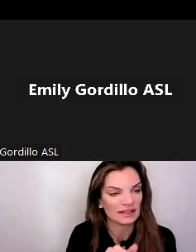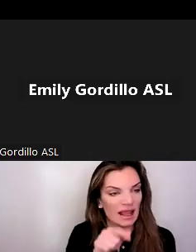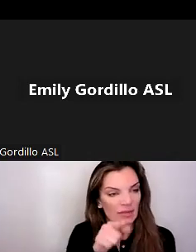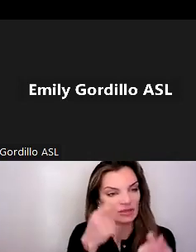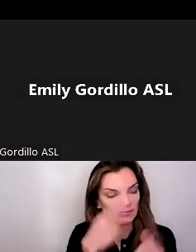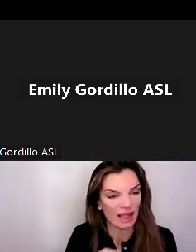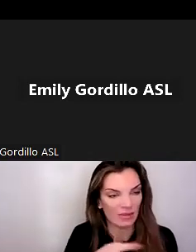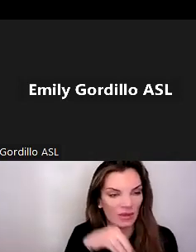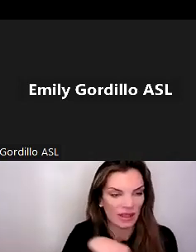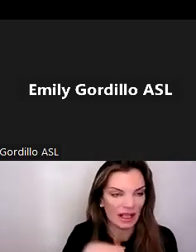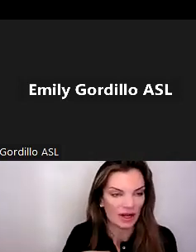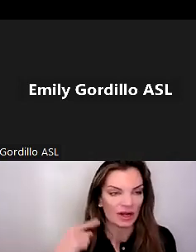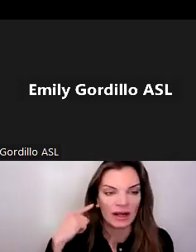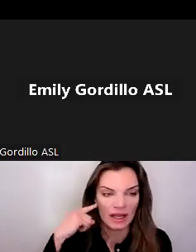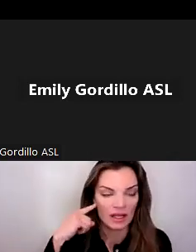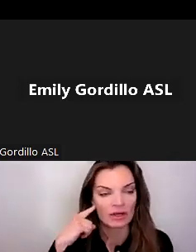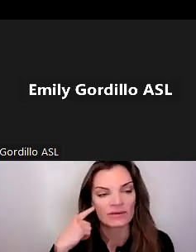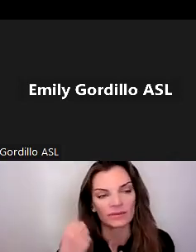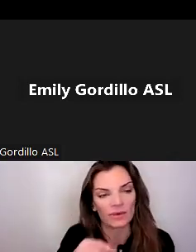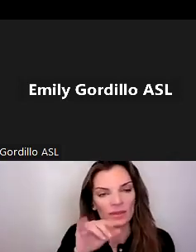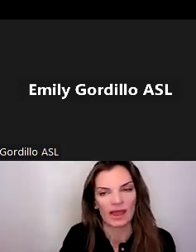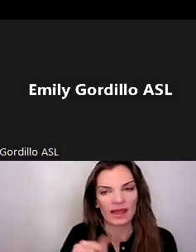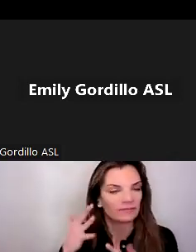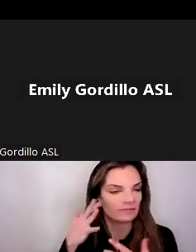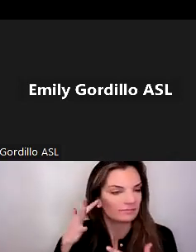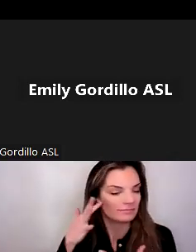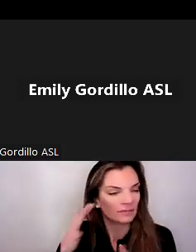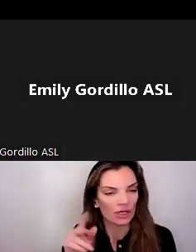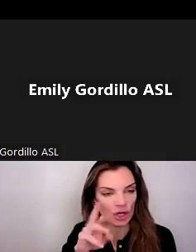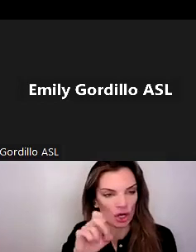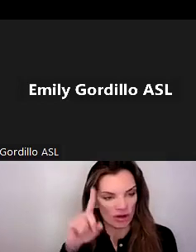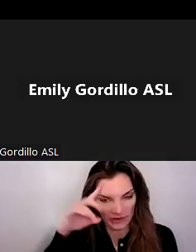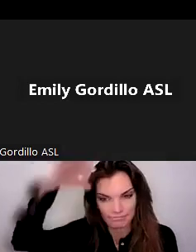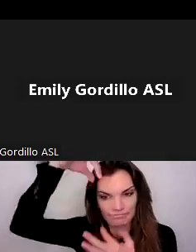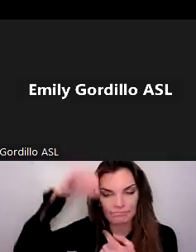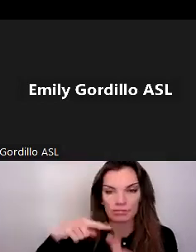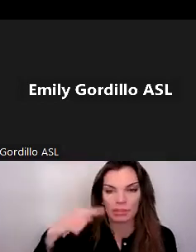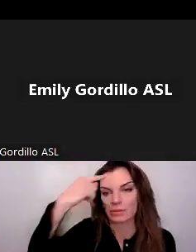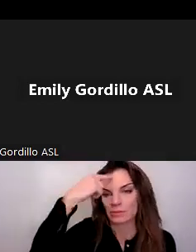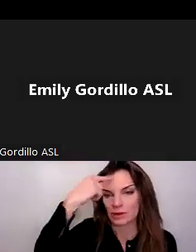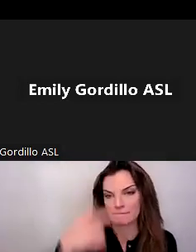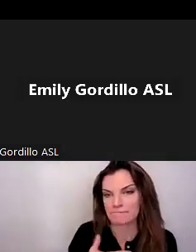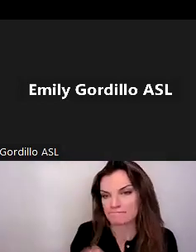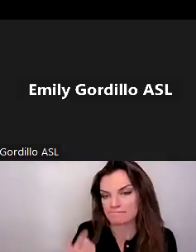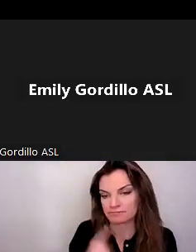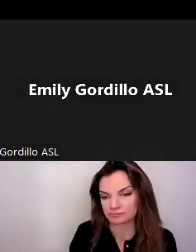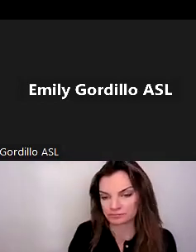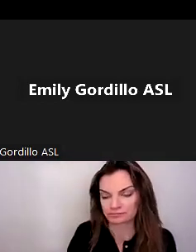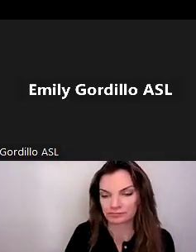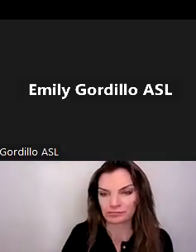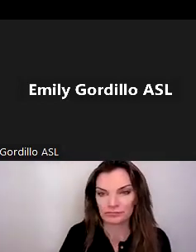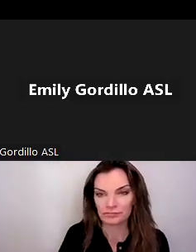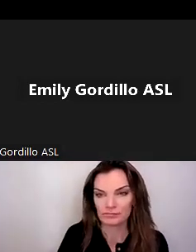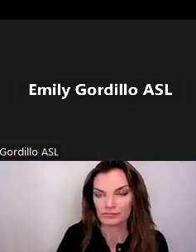inner ear and or the acoustic nerve that takes that information up to the brain. Again, the most common type of this would be related